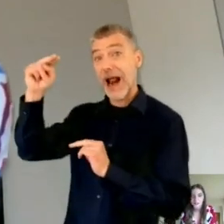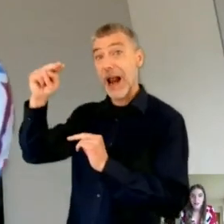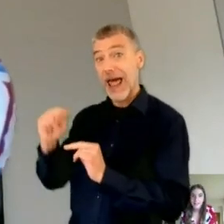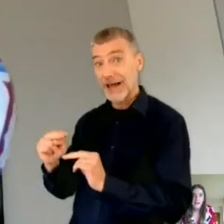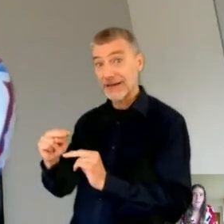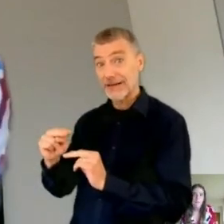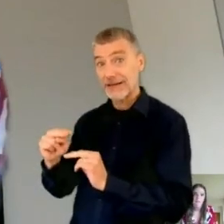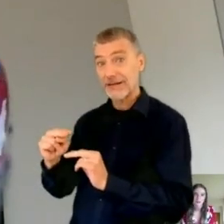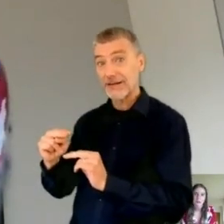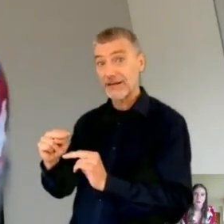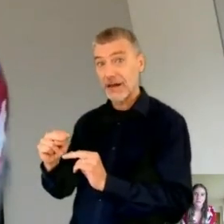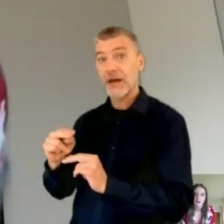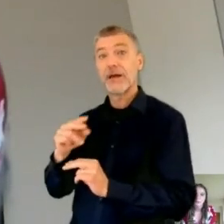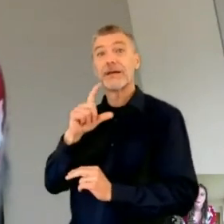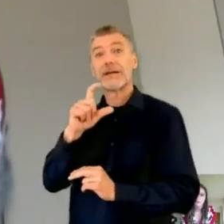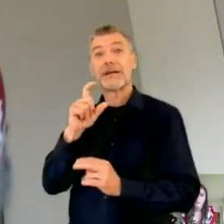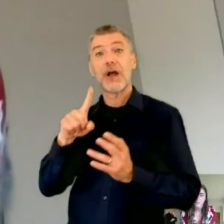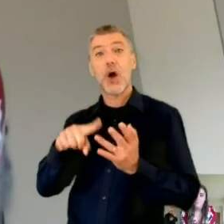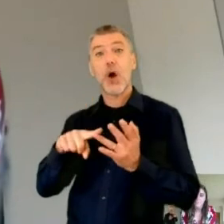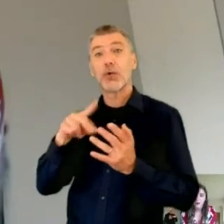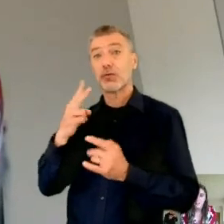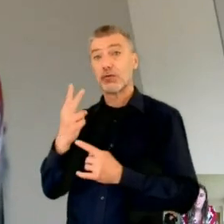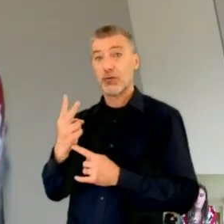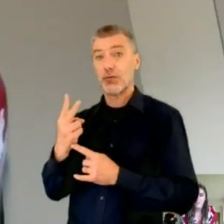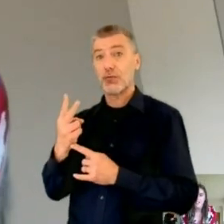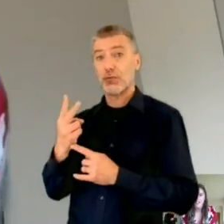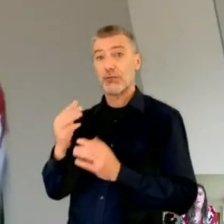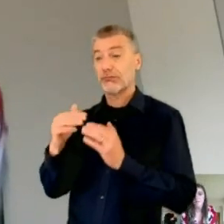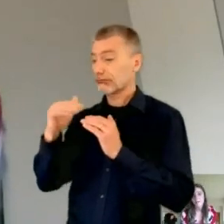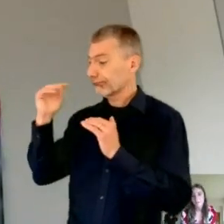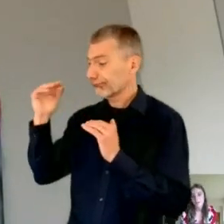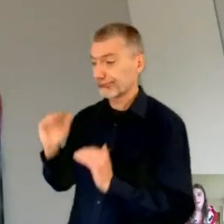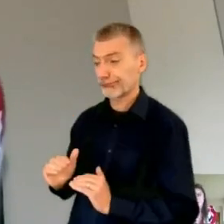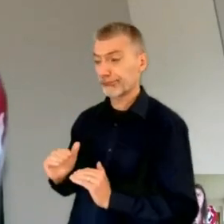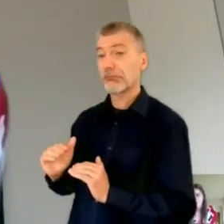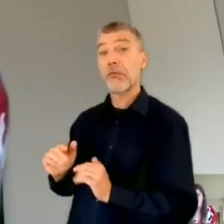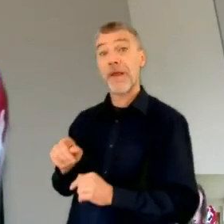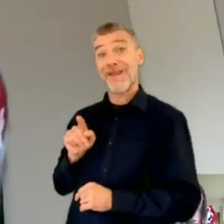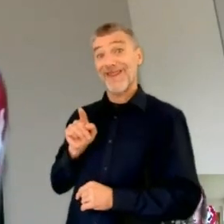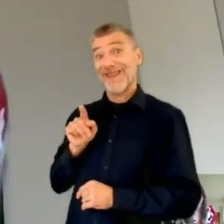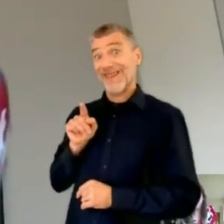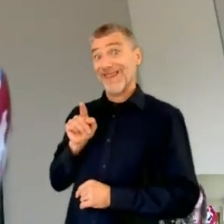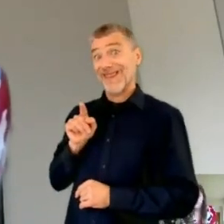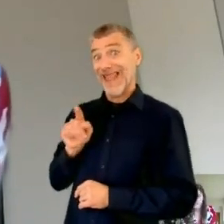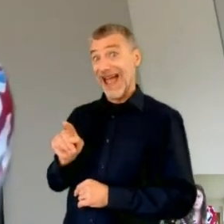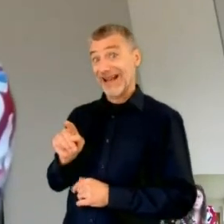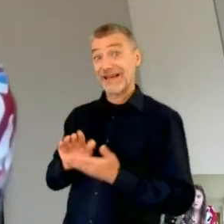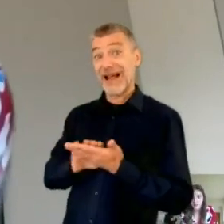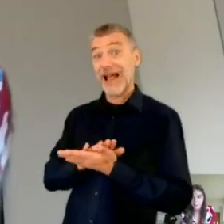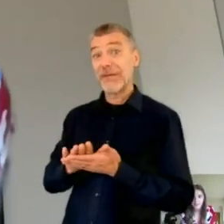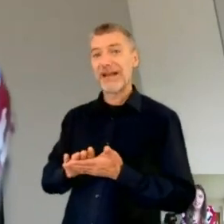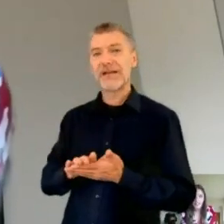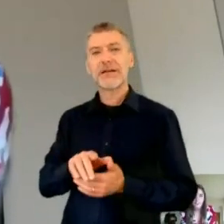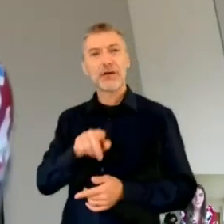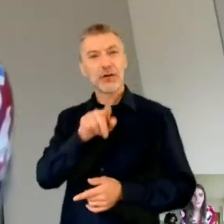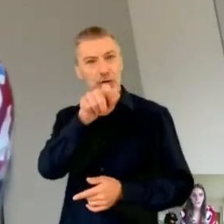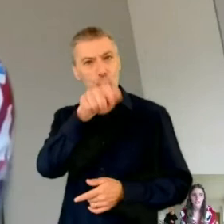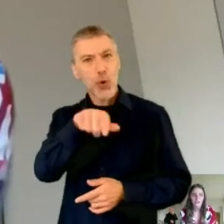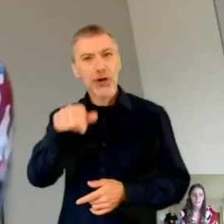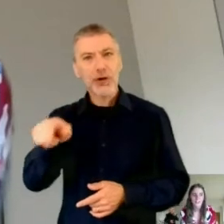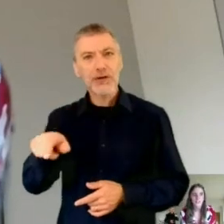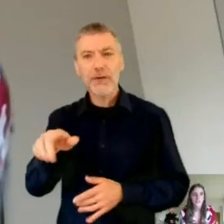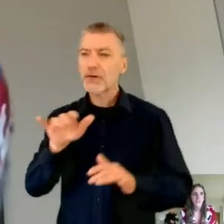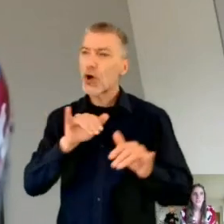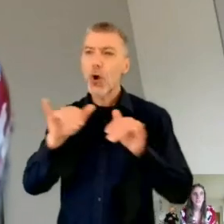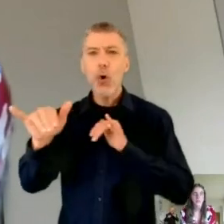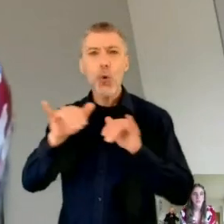so when that becomes a possible option for planes, it might be that consumers have a choice. So you as individuals have a